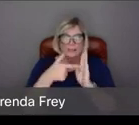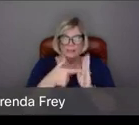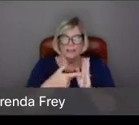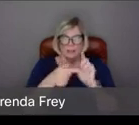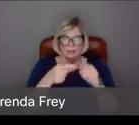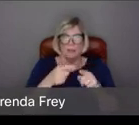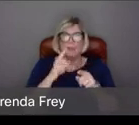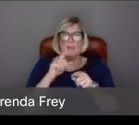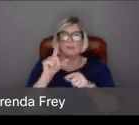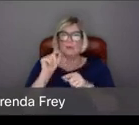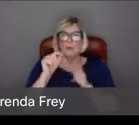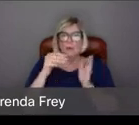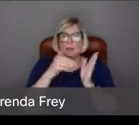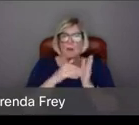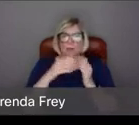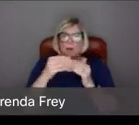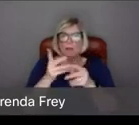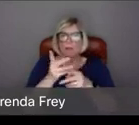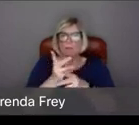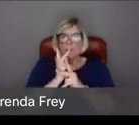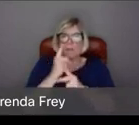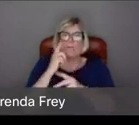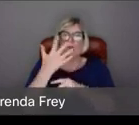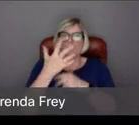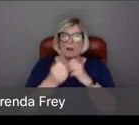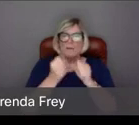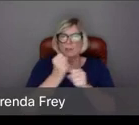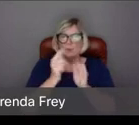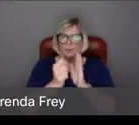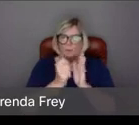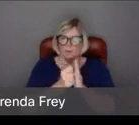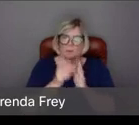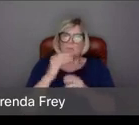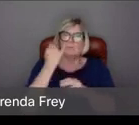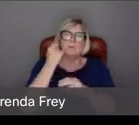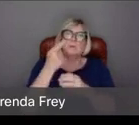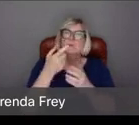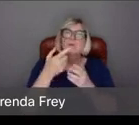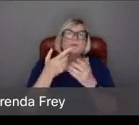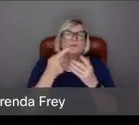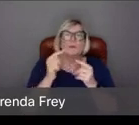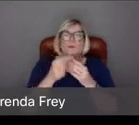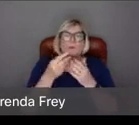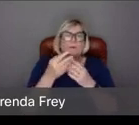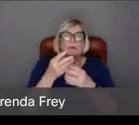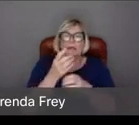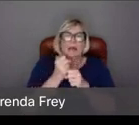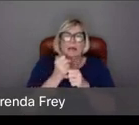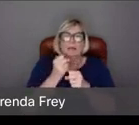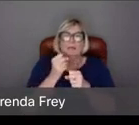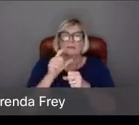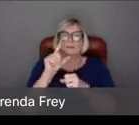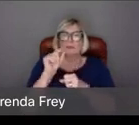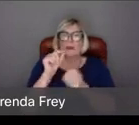is a $20,000 loan for 5 years. So let's assume you went out, you were trying to get a $20,000 loan over the 5-year